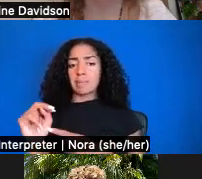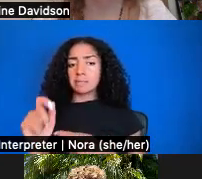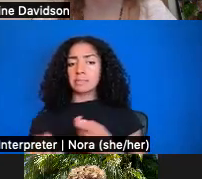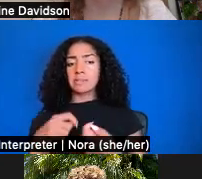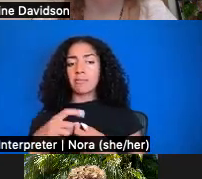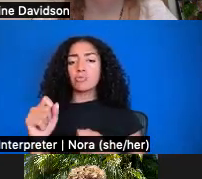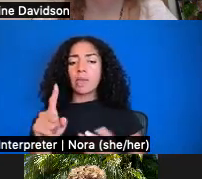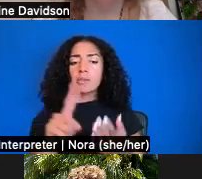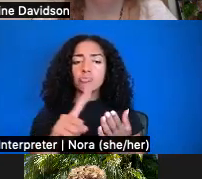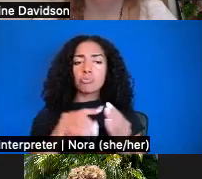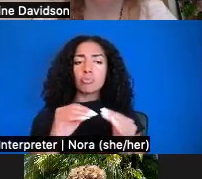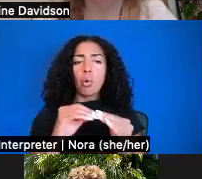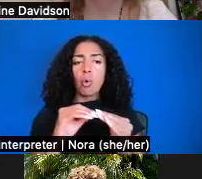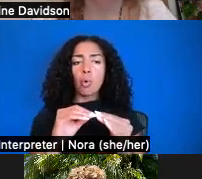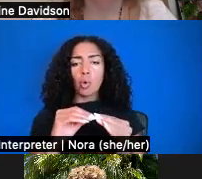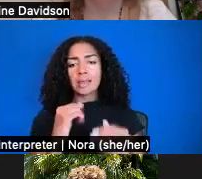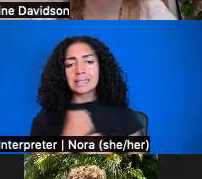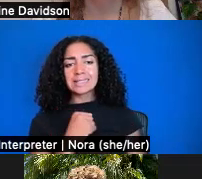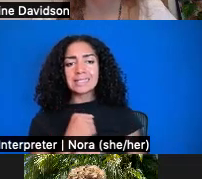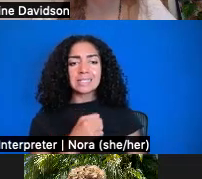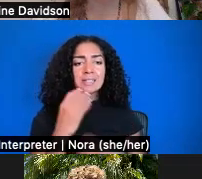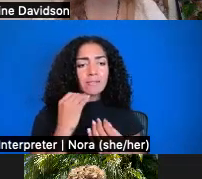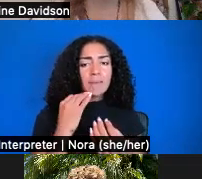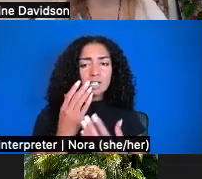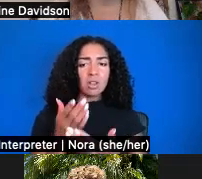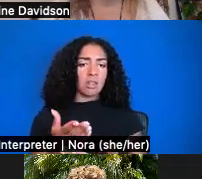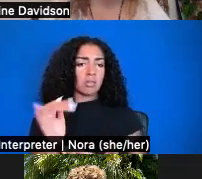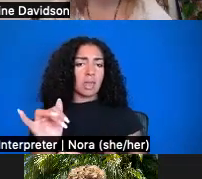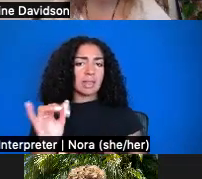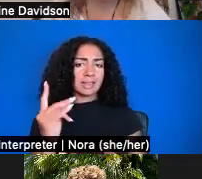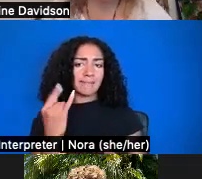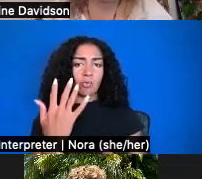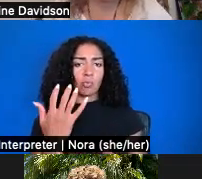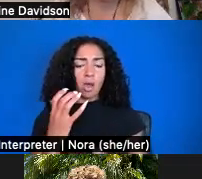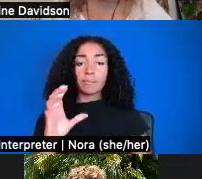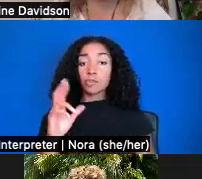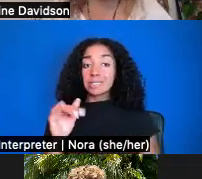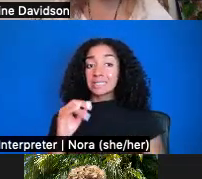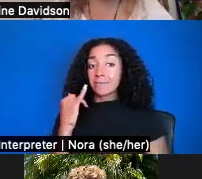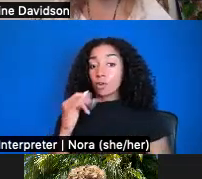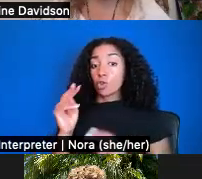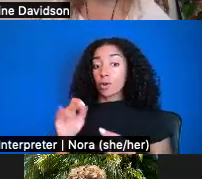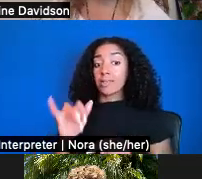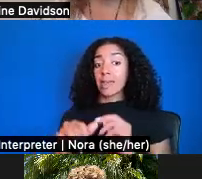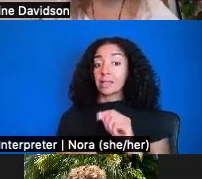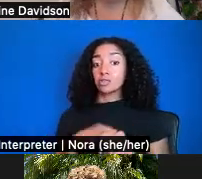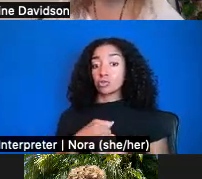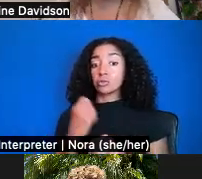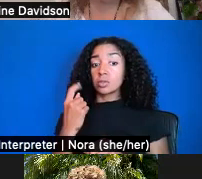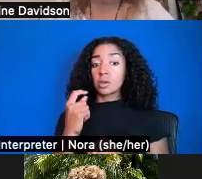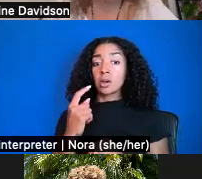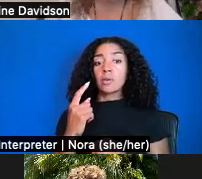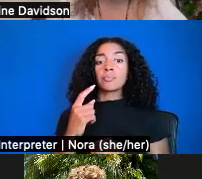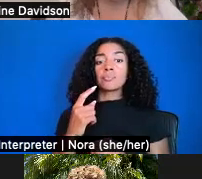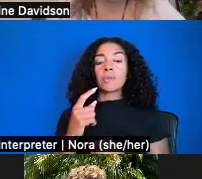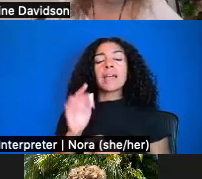into the data there if you would like. If you looked at your Department of Human Services website in your state, or,